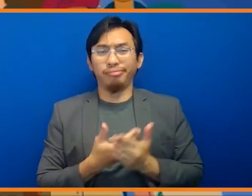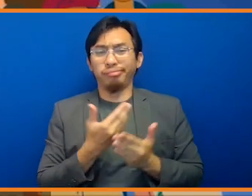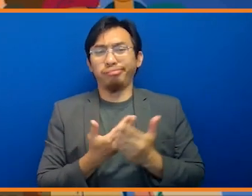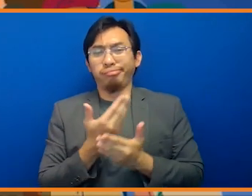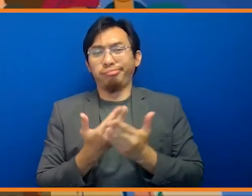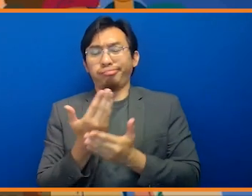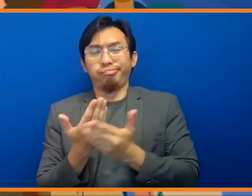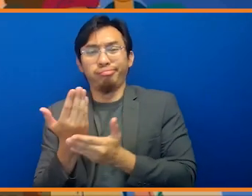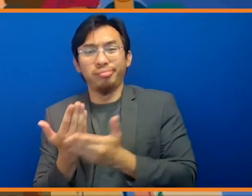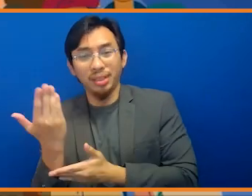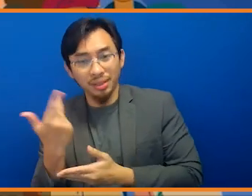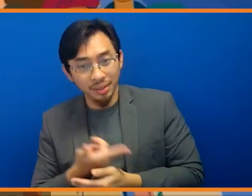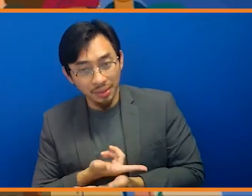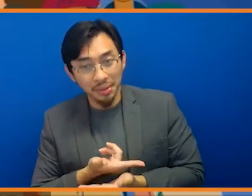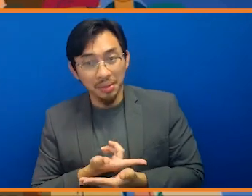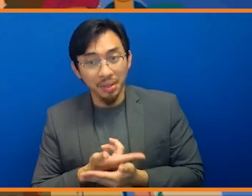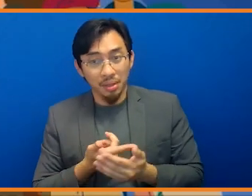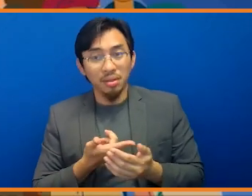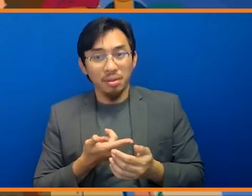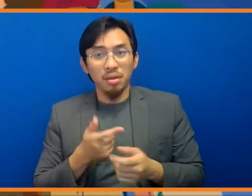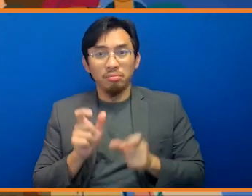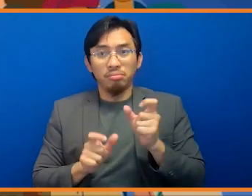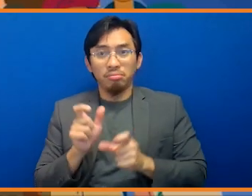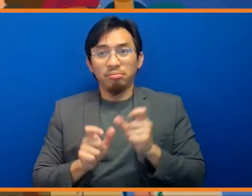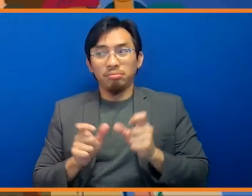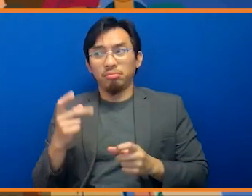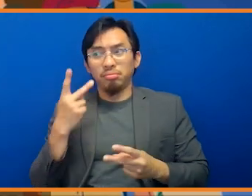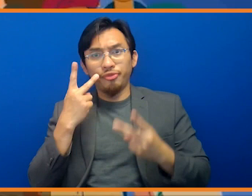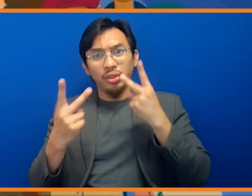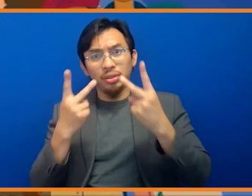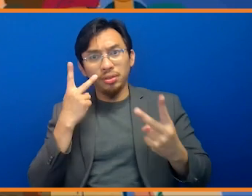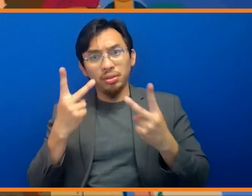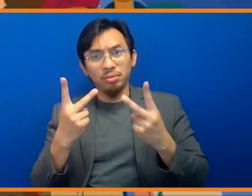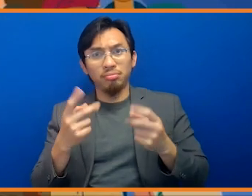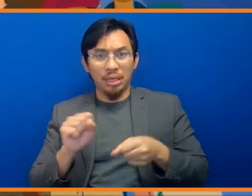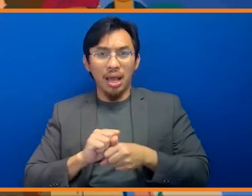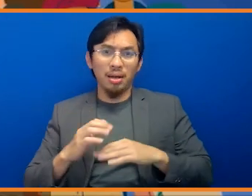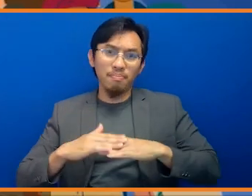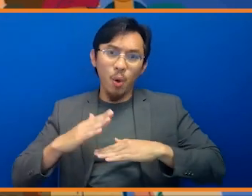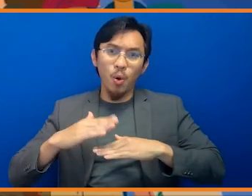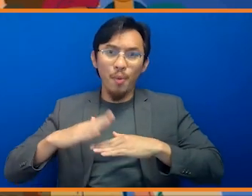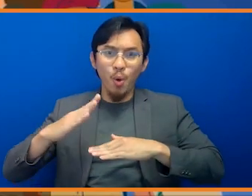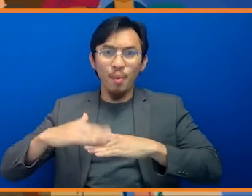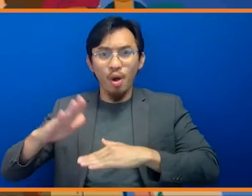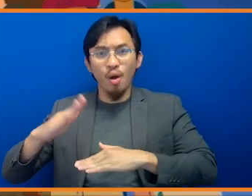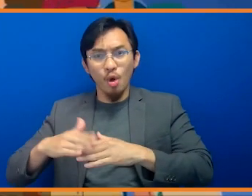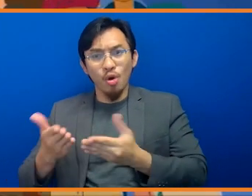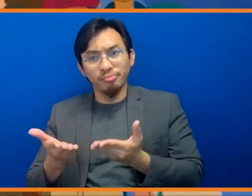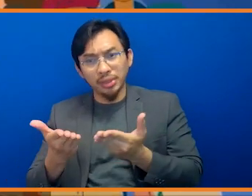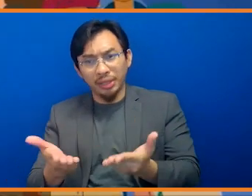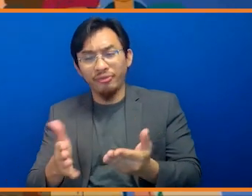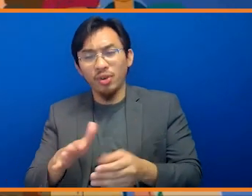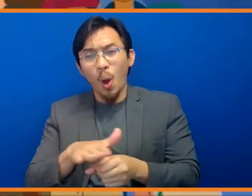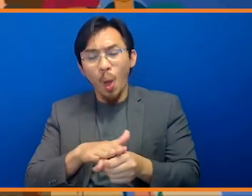Further, an increase in the number of visitors will provide the locals in Aceh